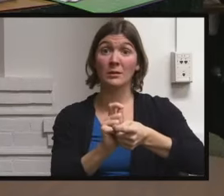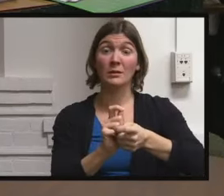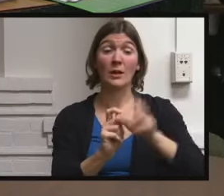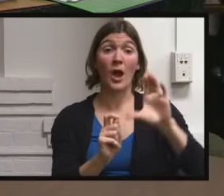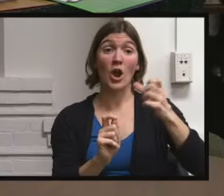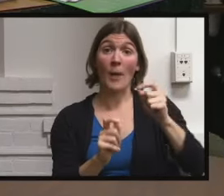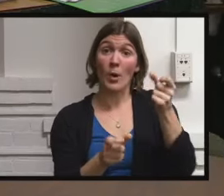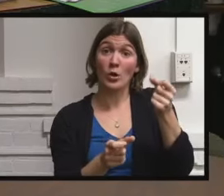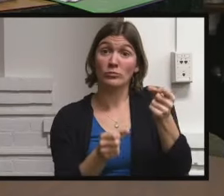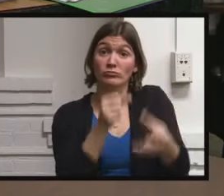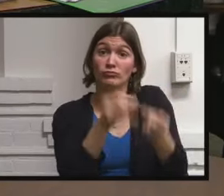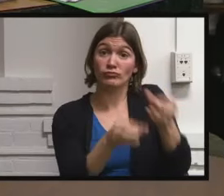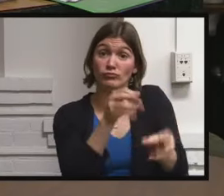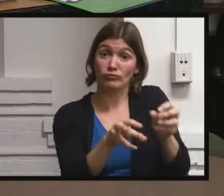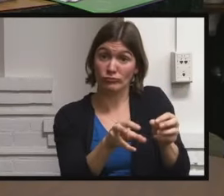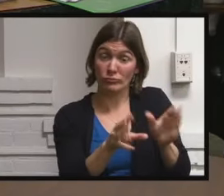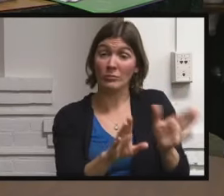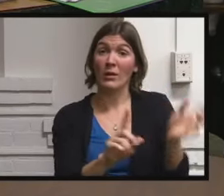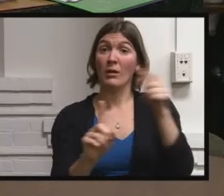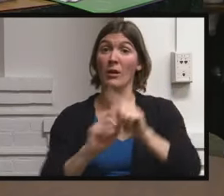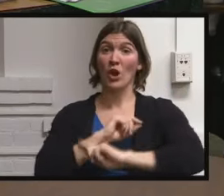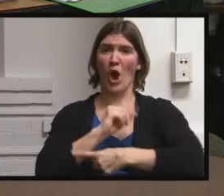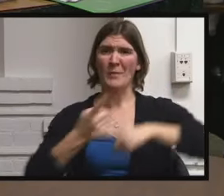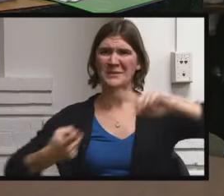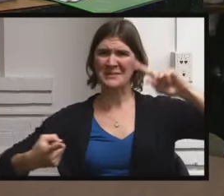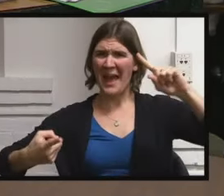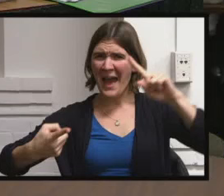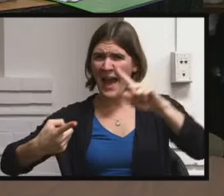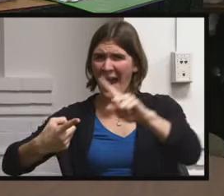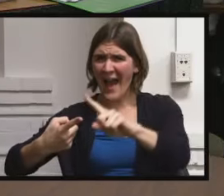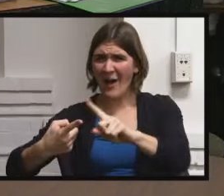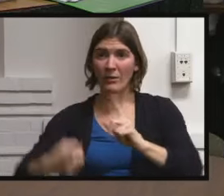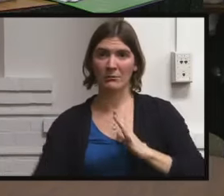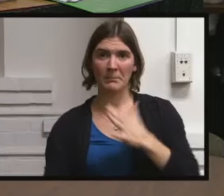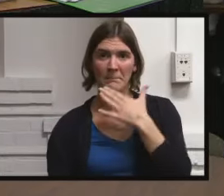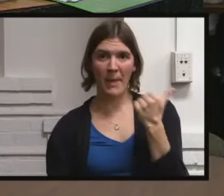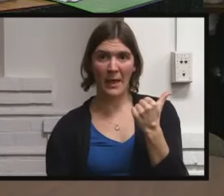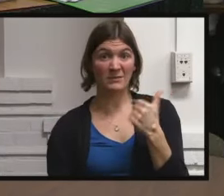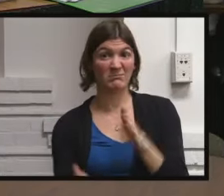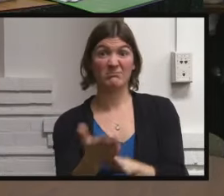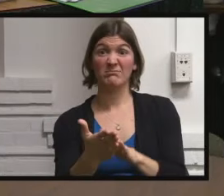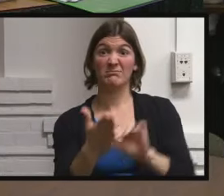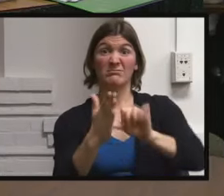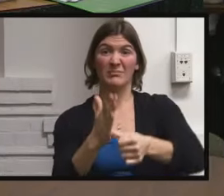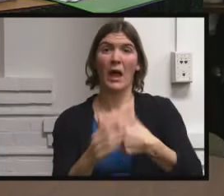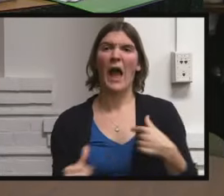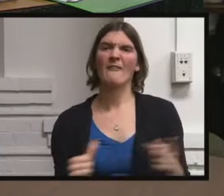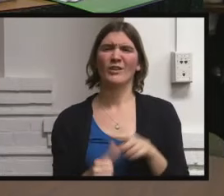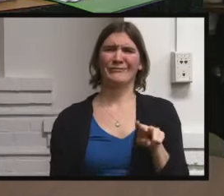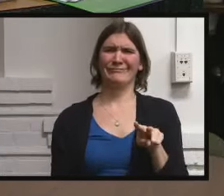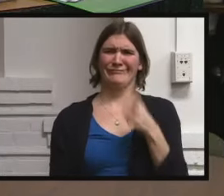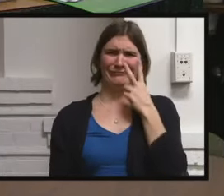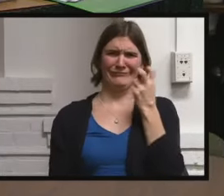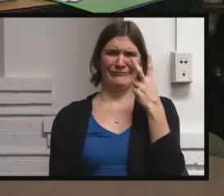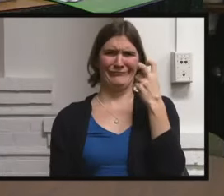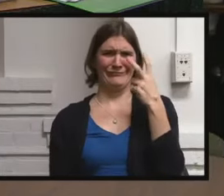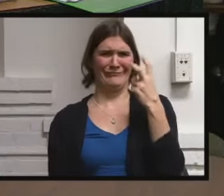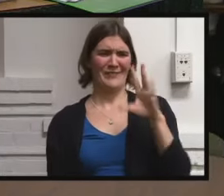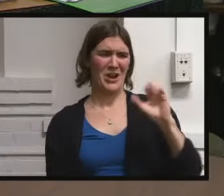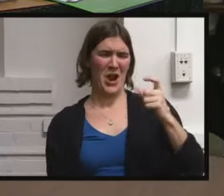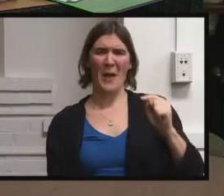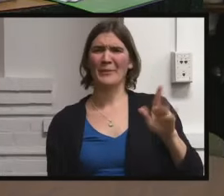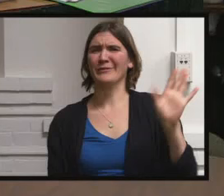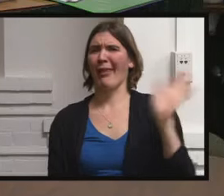of, and I can't emphasize that enough, as being a naysayer in the beginning, that if you're thinking